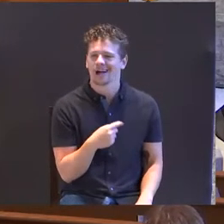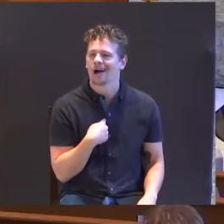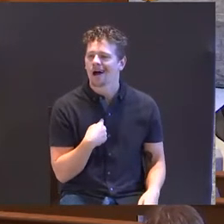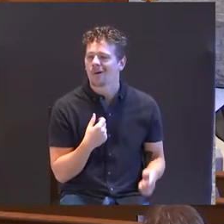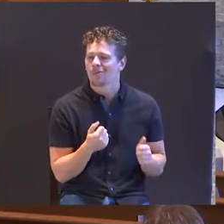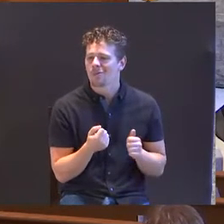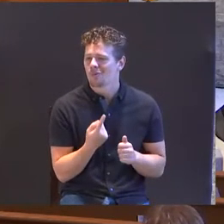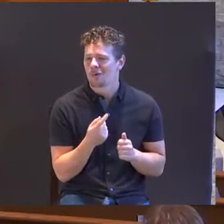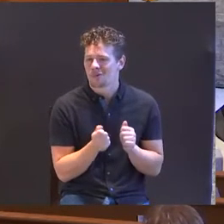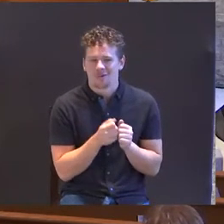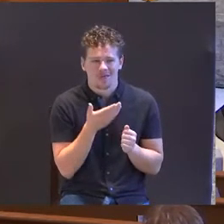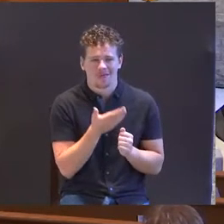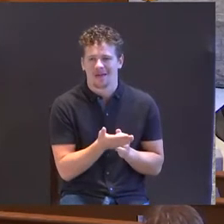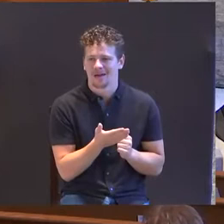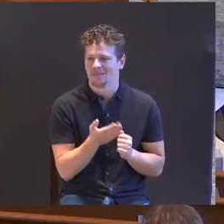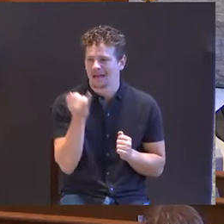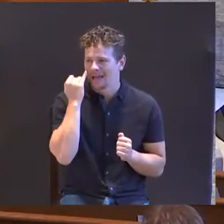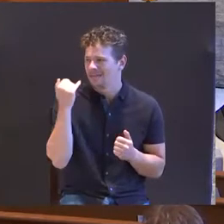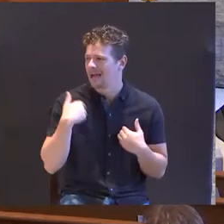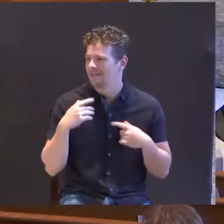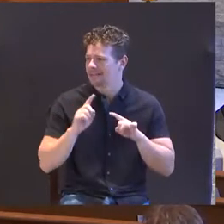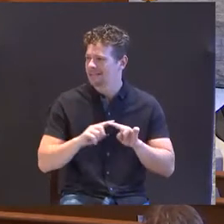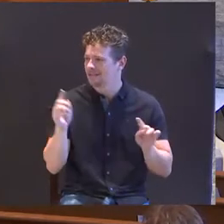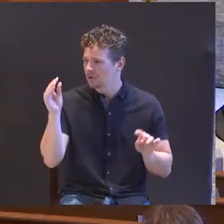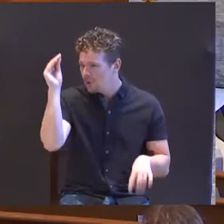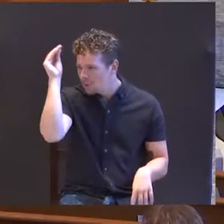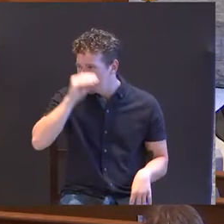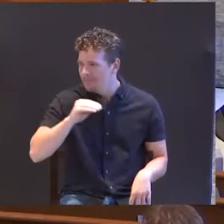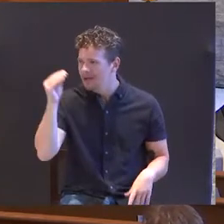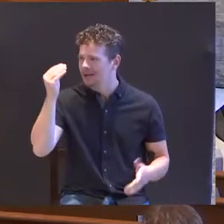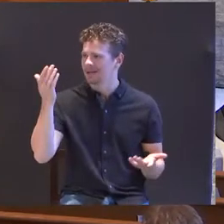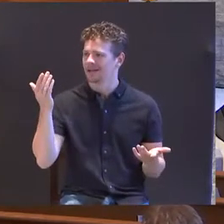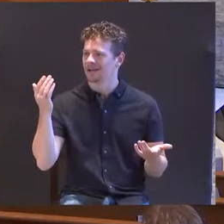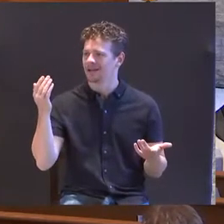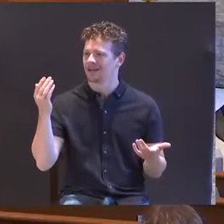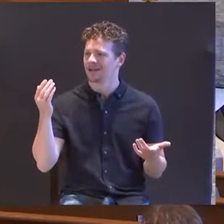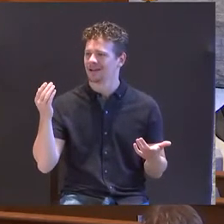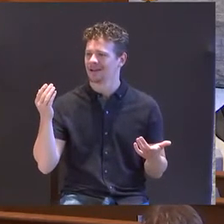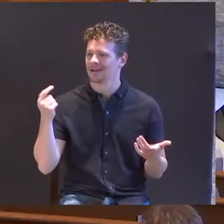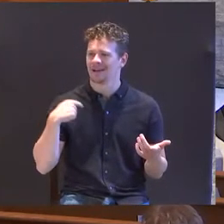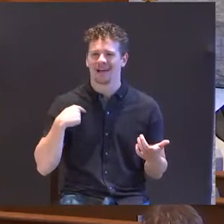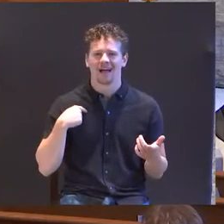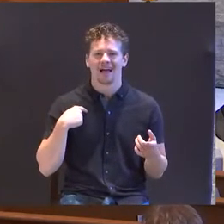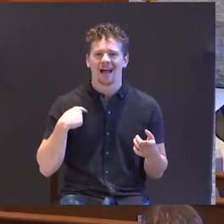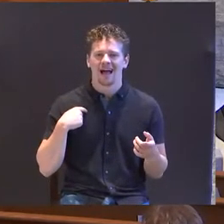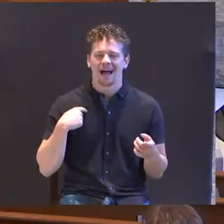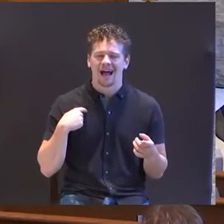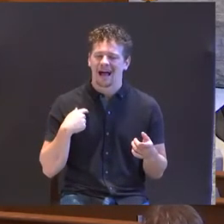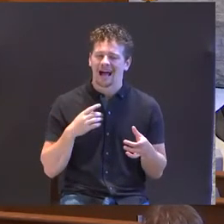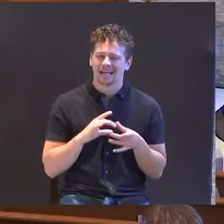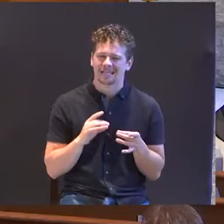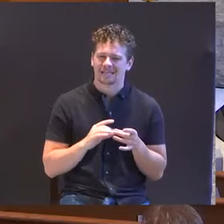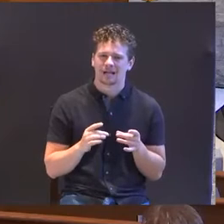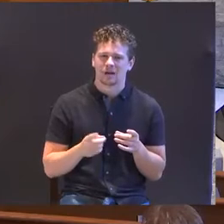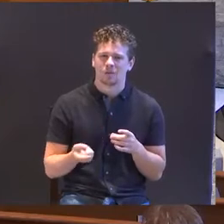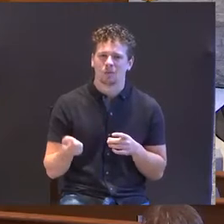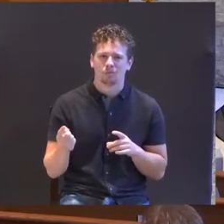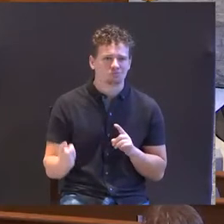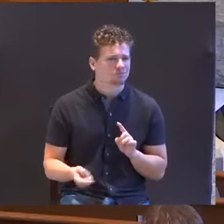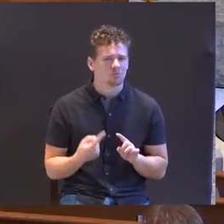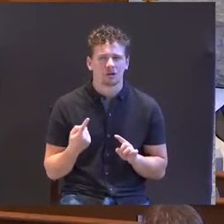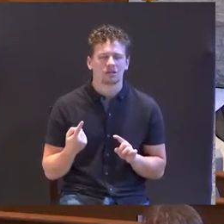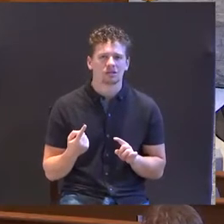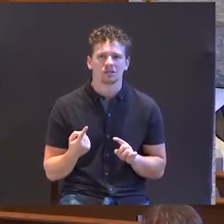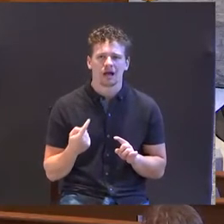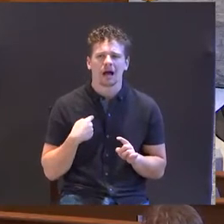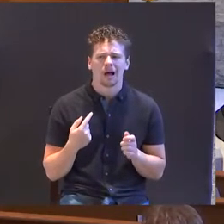have a different opinion than me. I'm one, as I said one time, I am one with everything on this planet, and